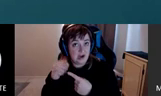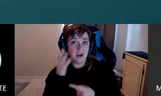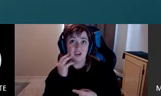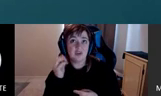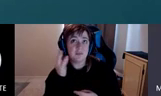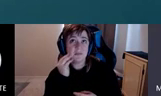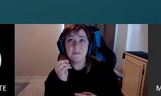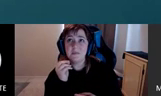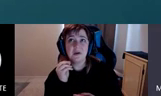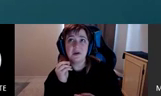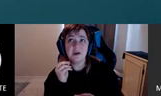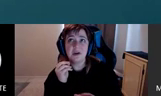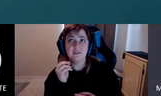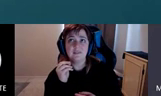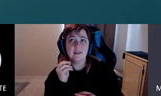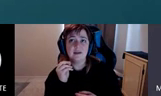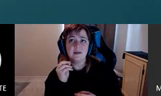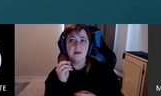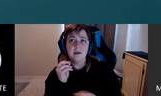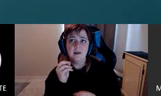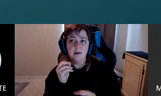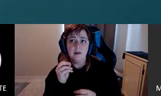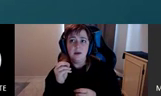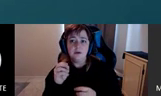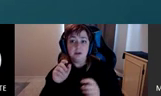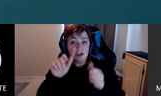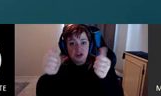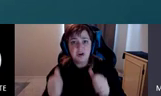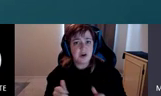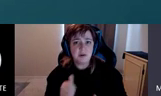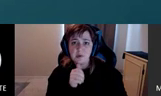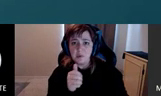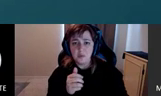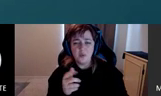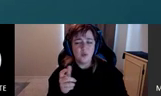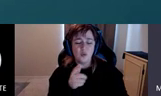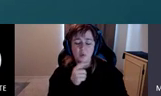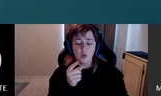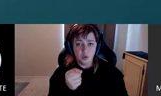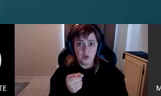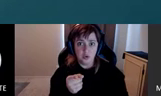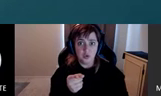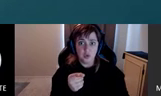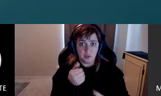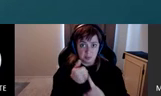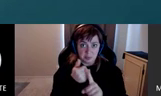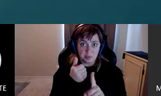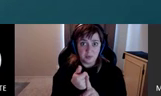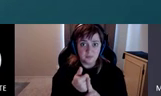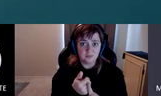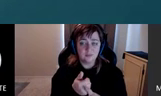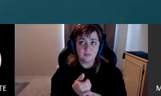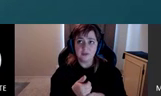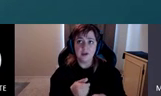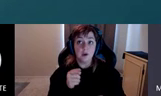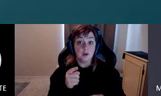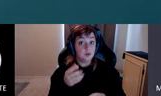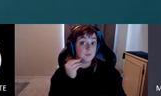that make up the town that you live in. What you might think is bland is something that someone else has never experienced